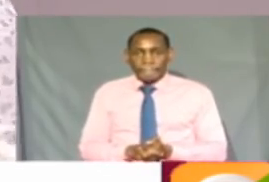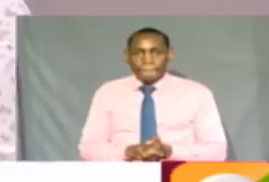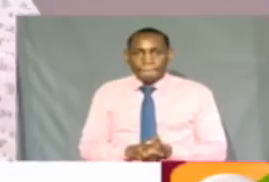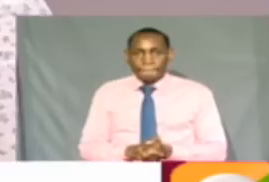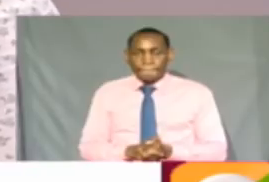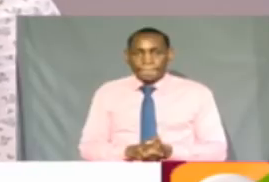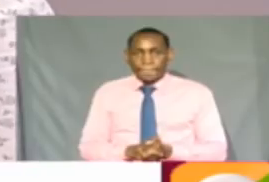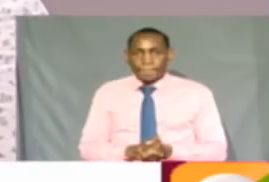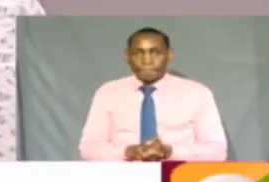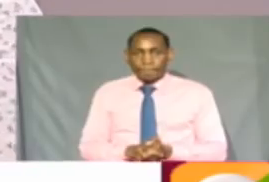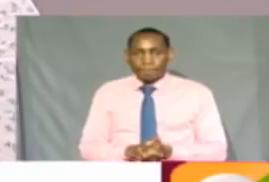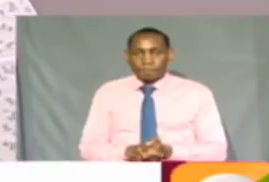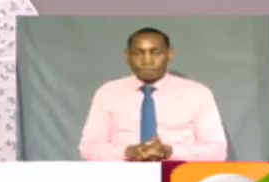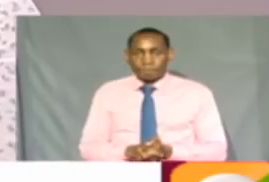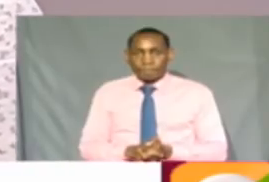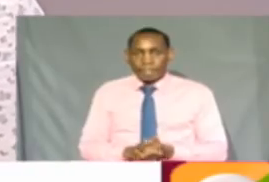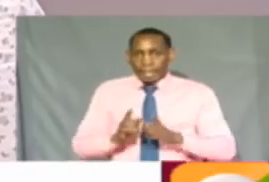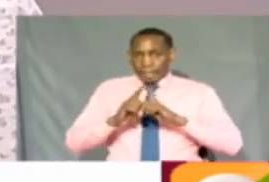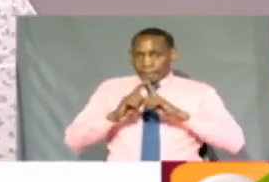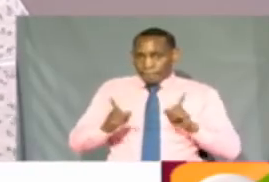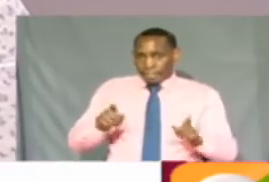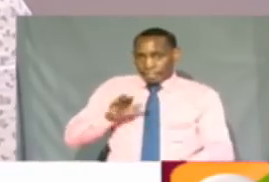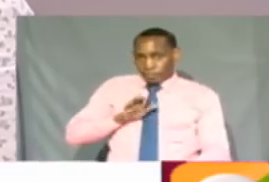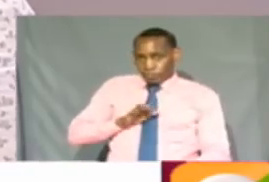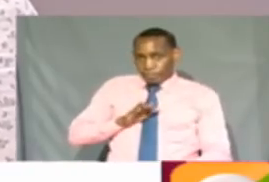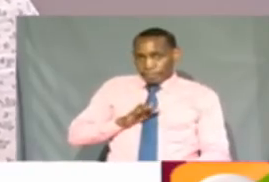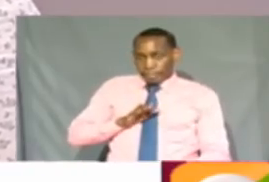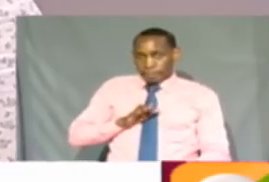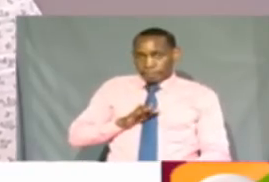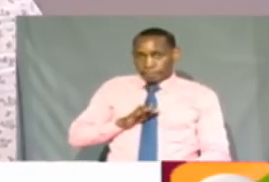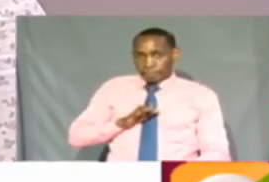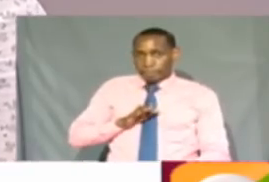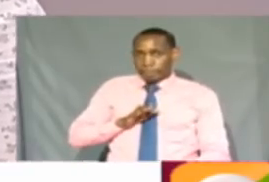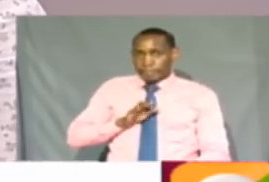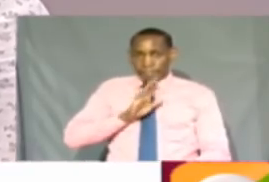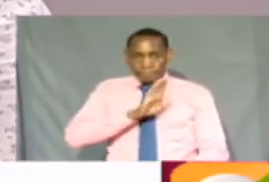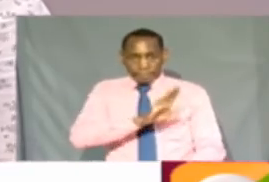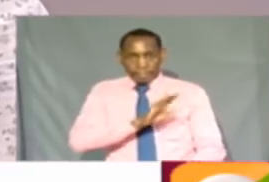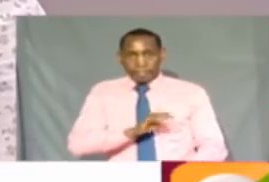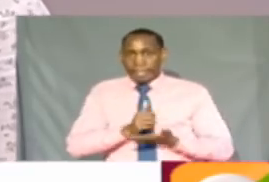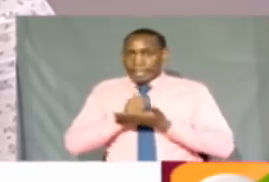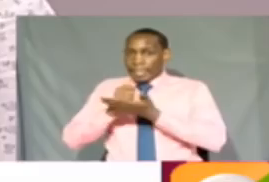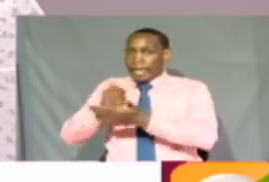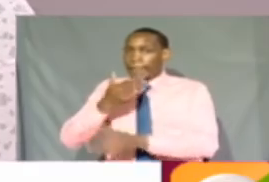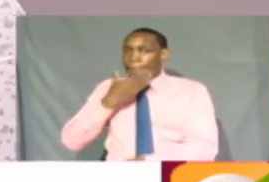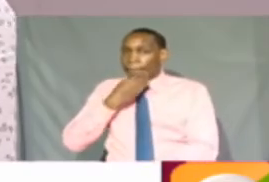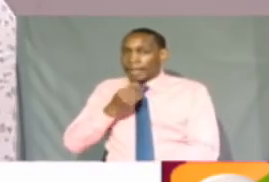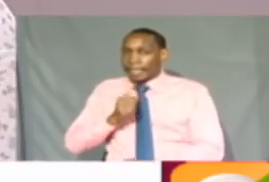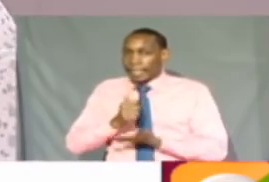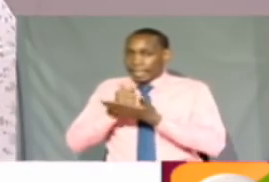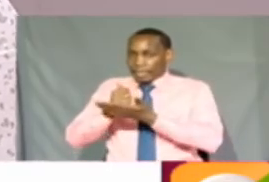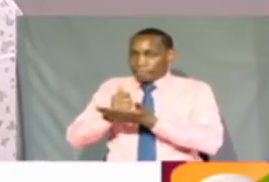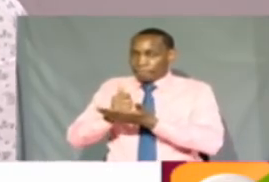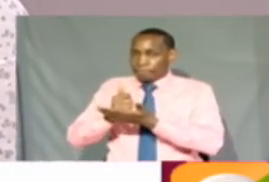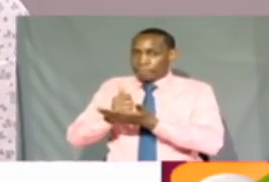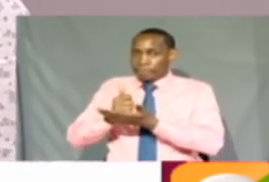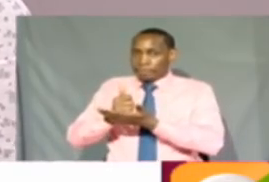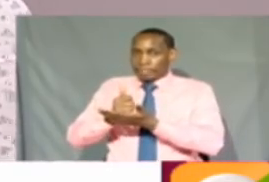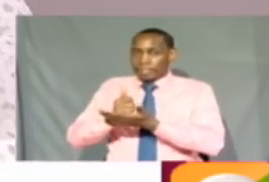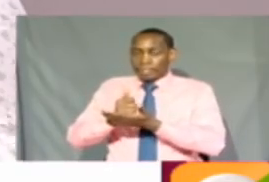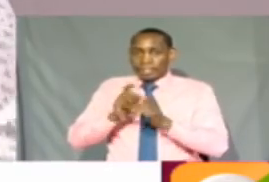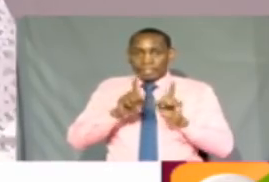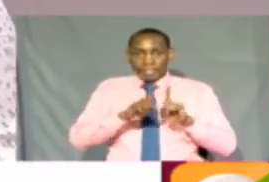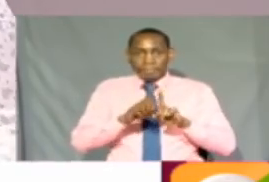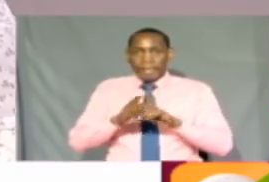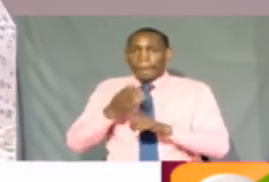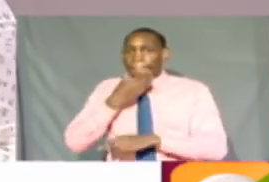I'll give it back with interest. You see, but women, we have a smart mouth sometimes, you know. Yeah. So if you're helping a man, help him as your man. And women mark